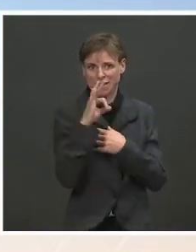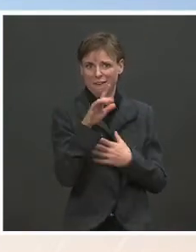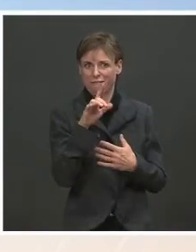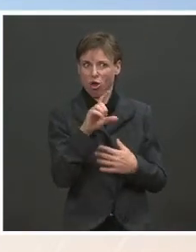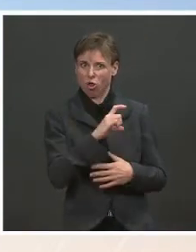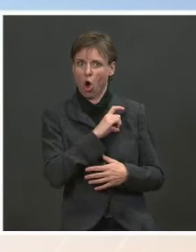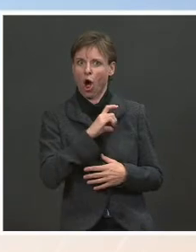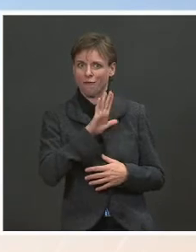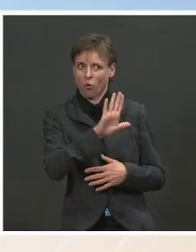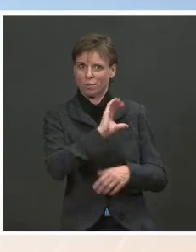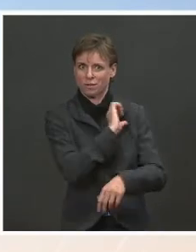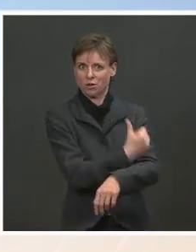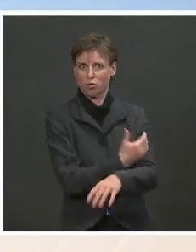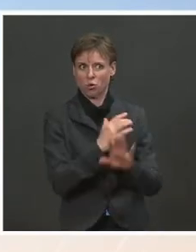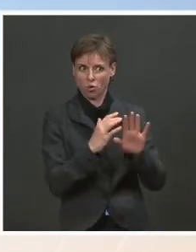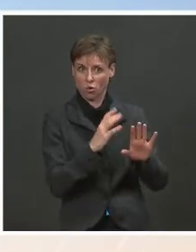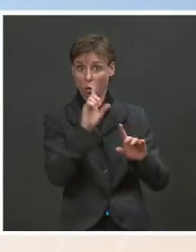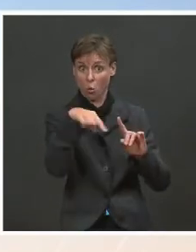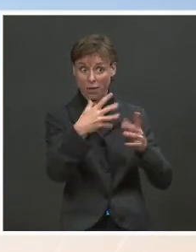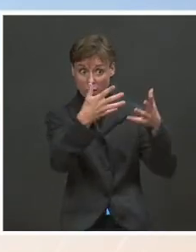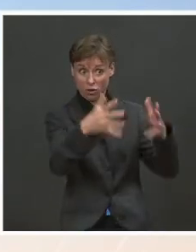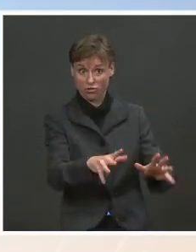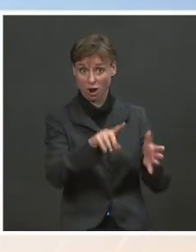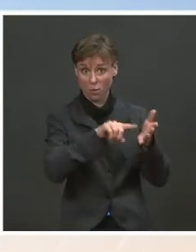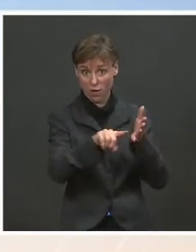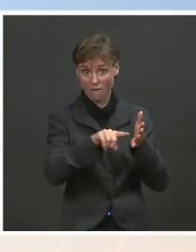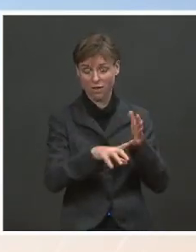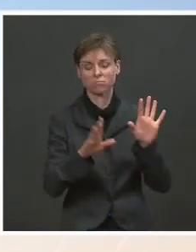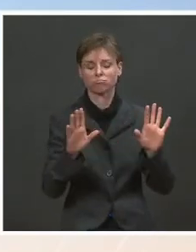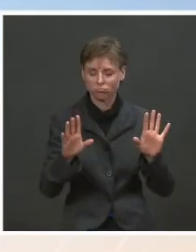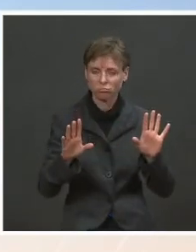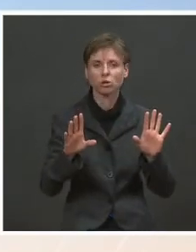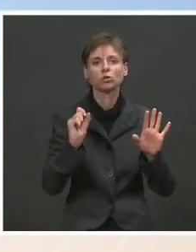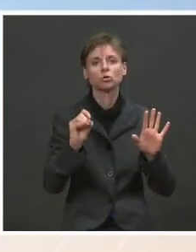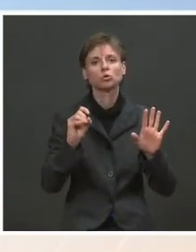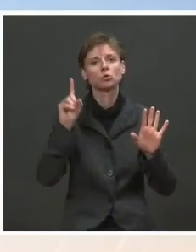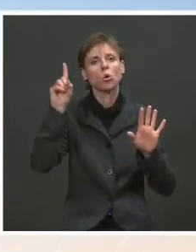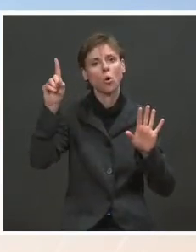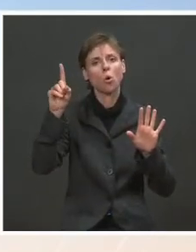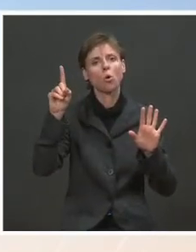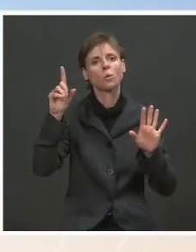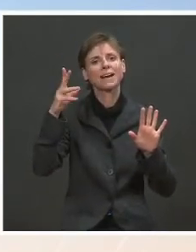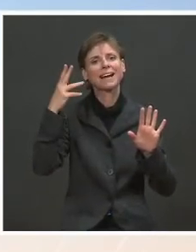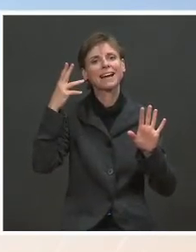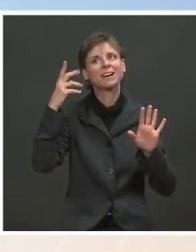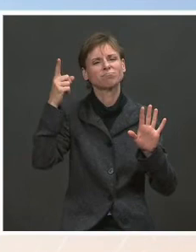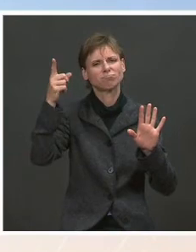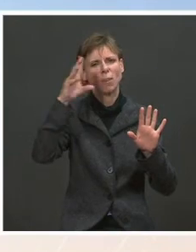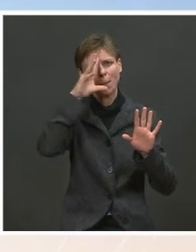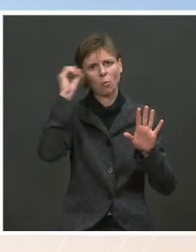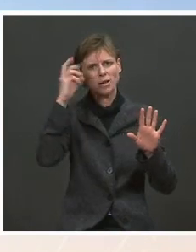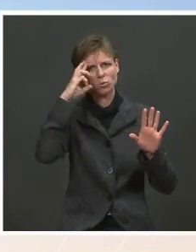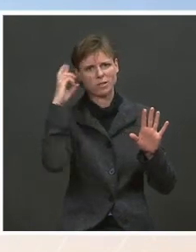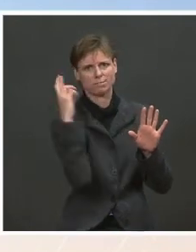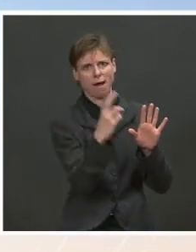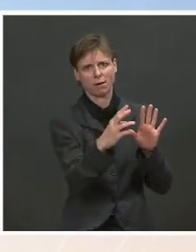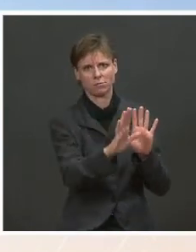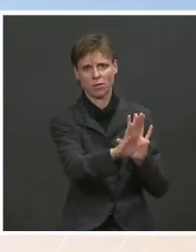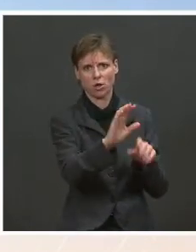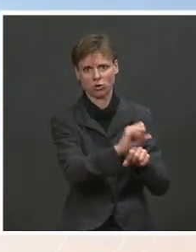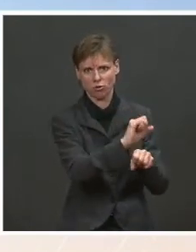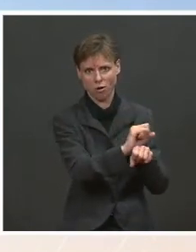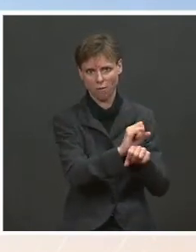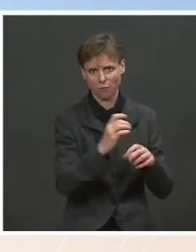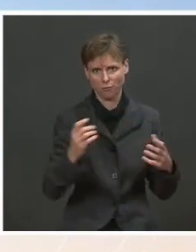the investigation is concluded or not. So that was a bar he was working to respect there. I think there's